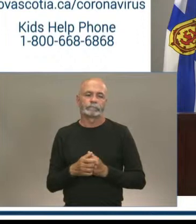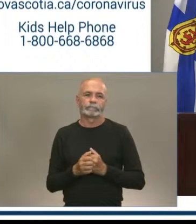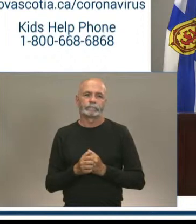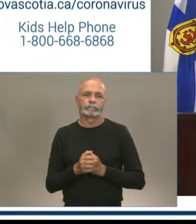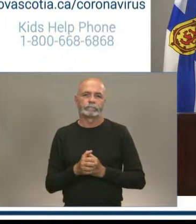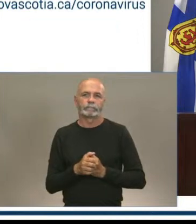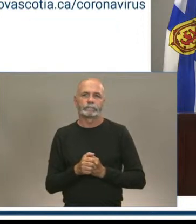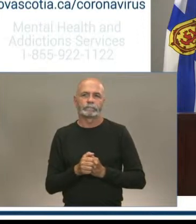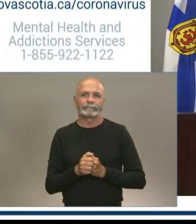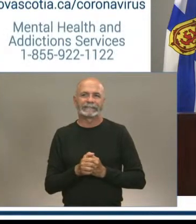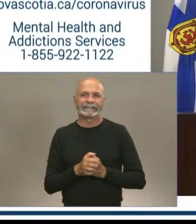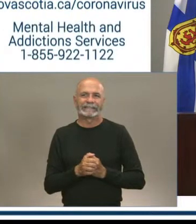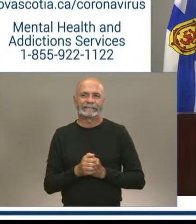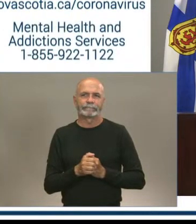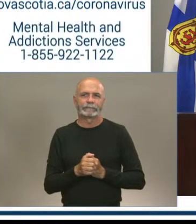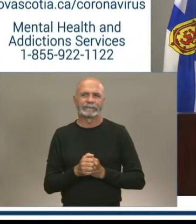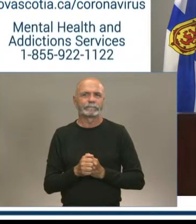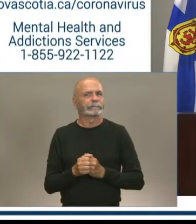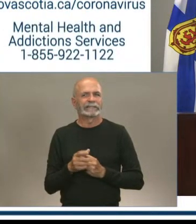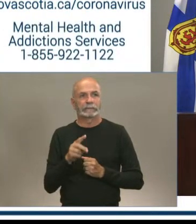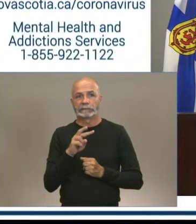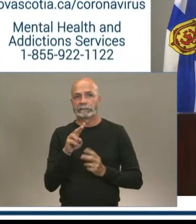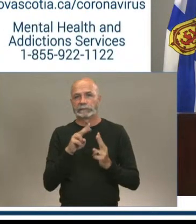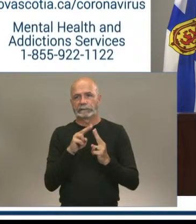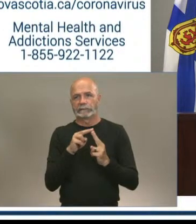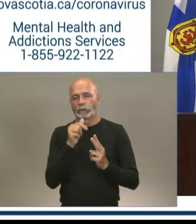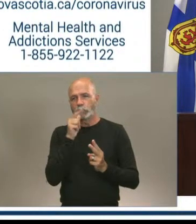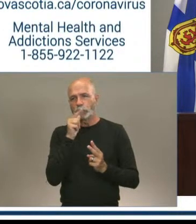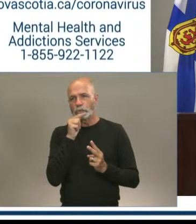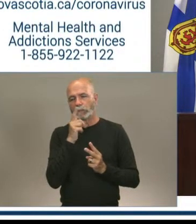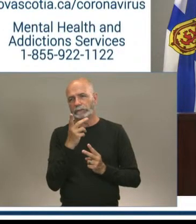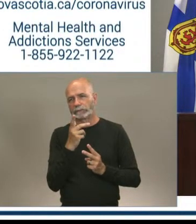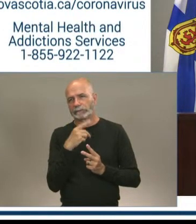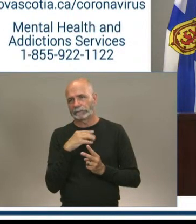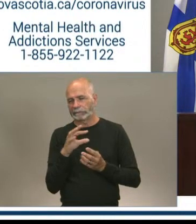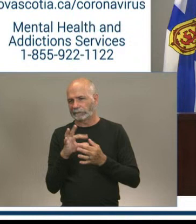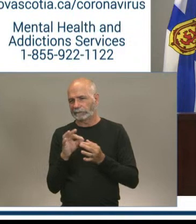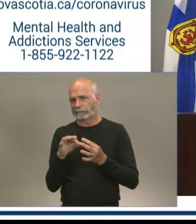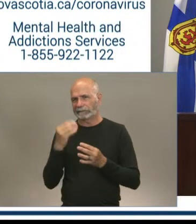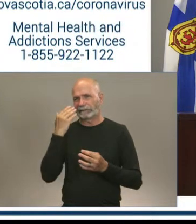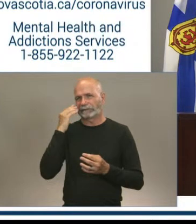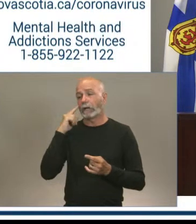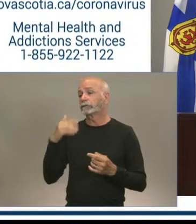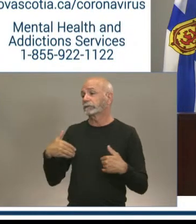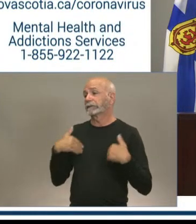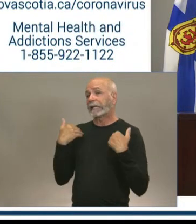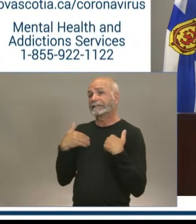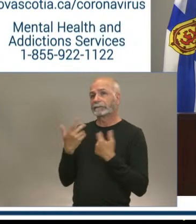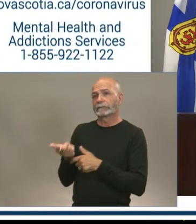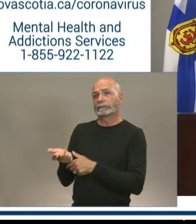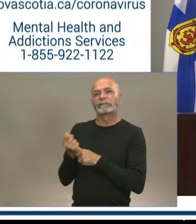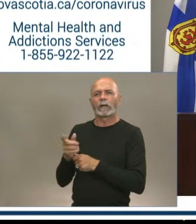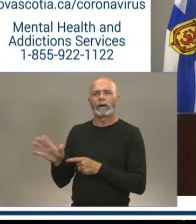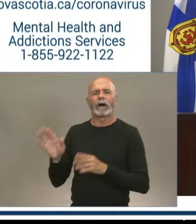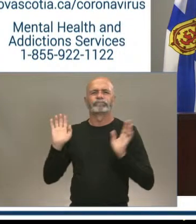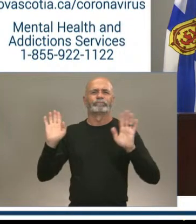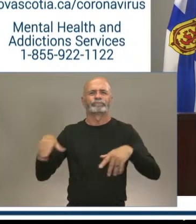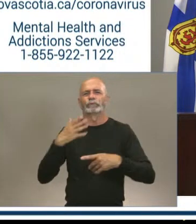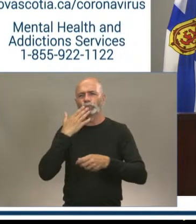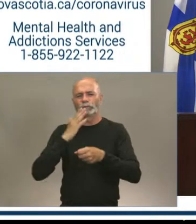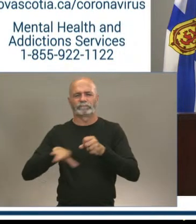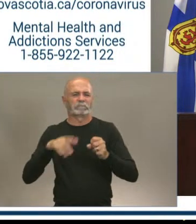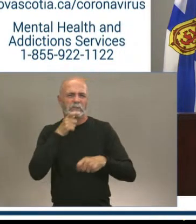remember if it was you or the Premier who mentioned that, some young people may have a tendency to think that they're invincible, and that